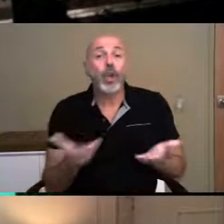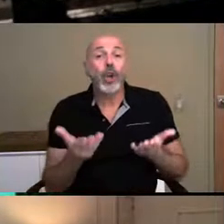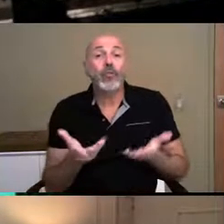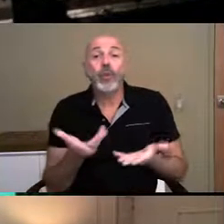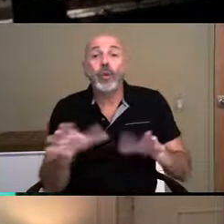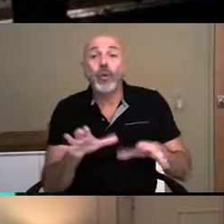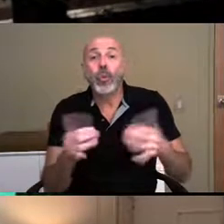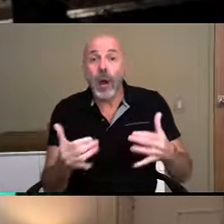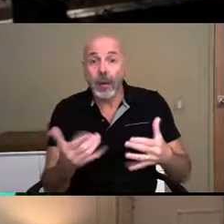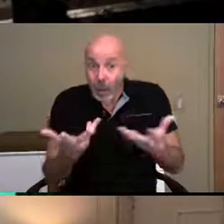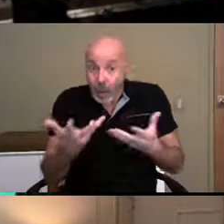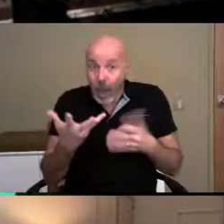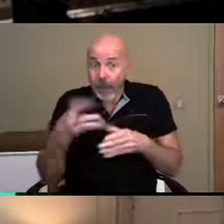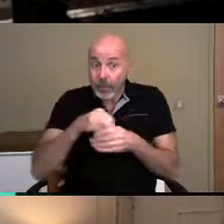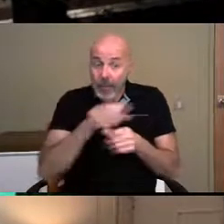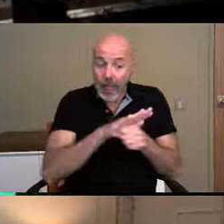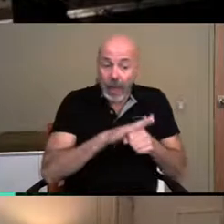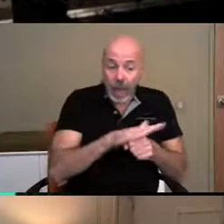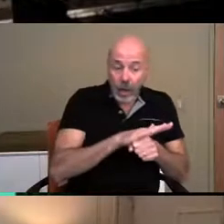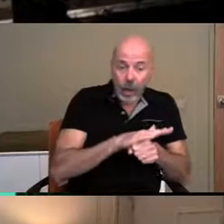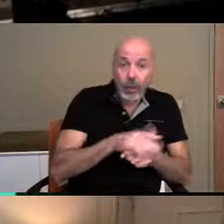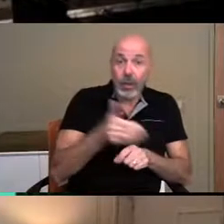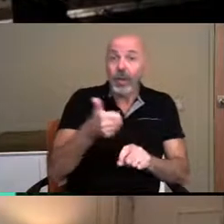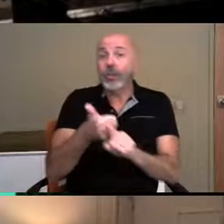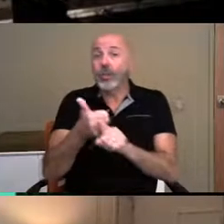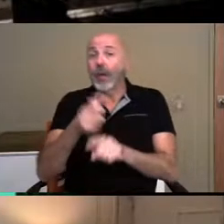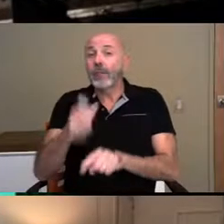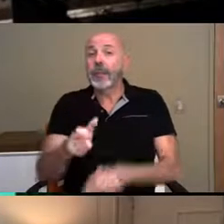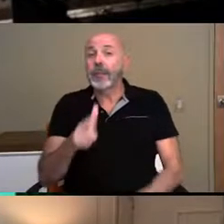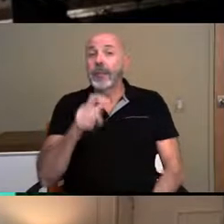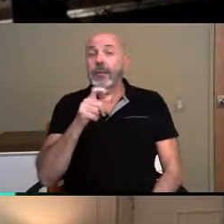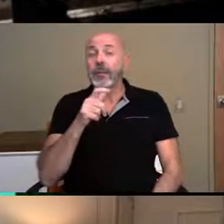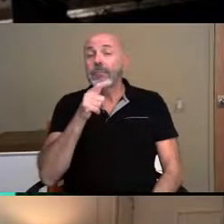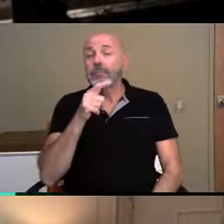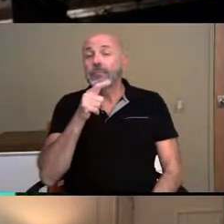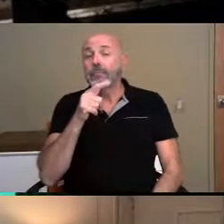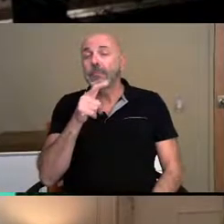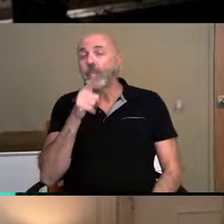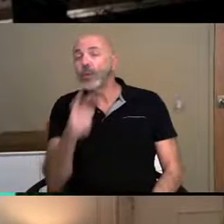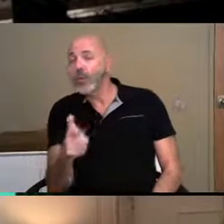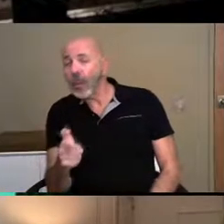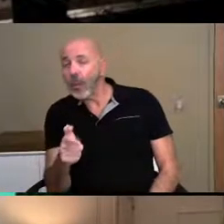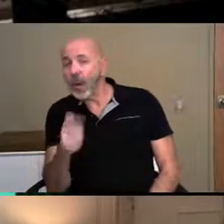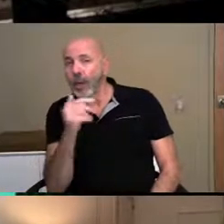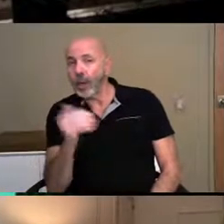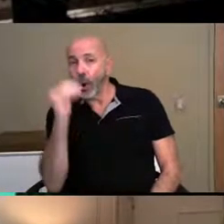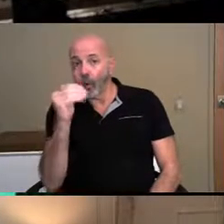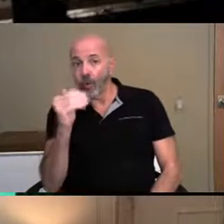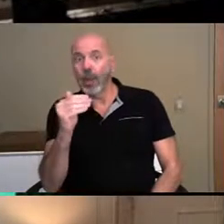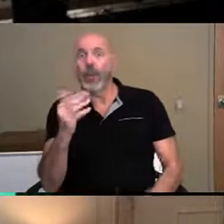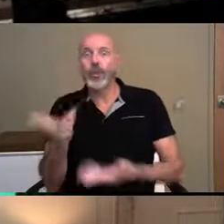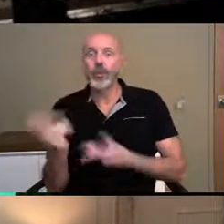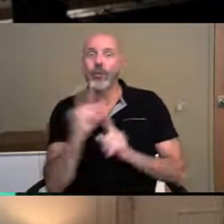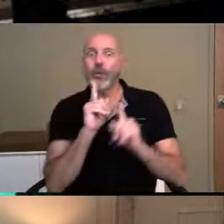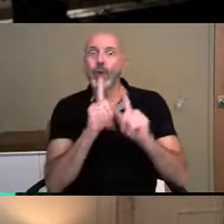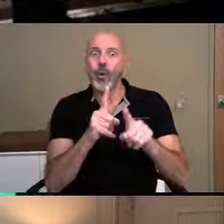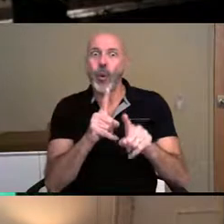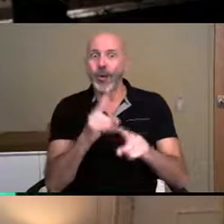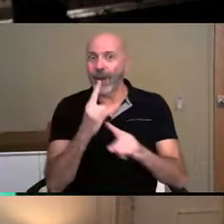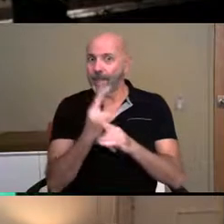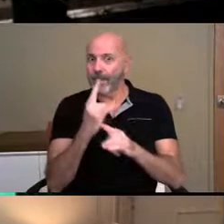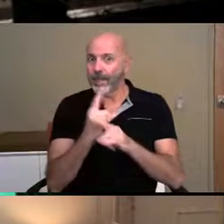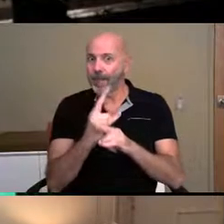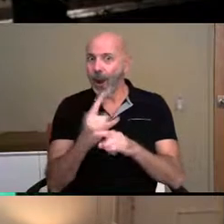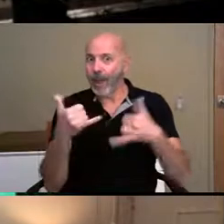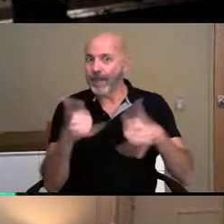participating locally, if you're 21 and older, you can order a party pack, which is alcohol-based, and pick it up curbside